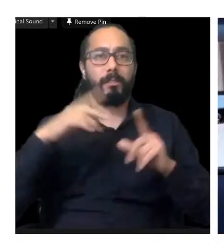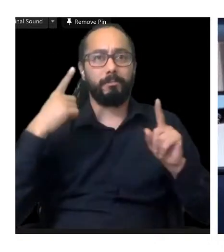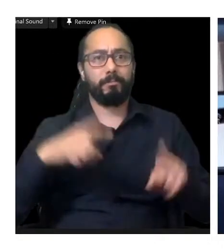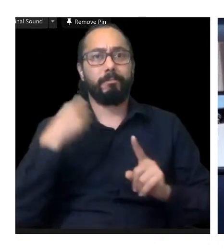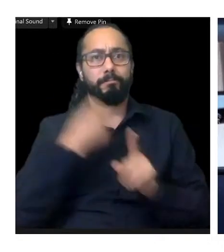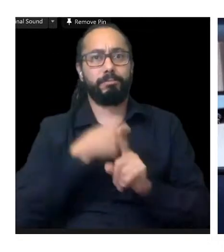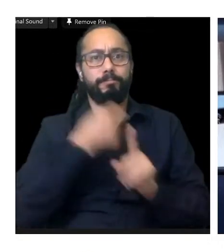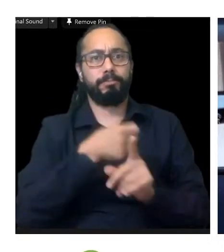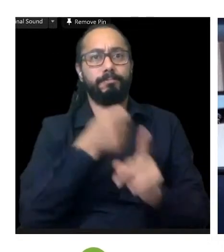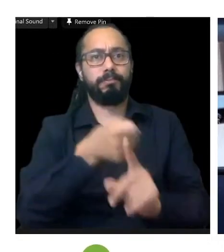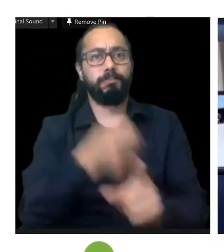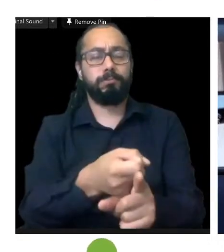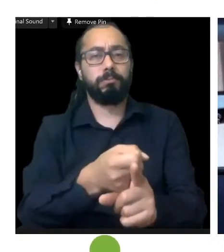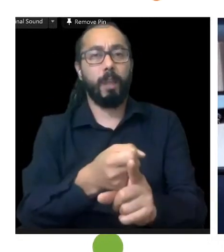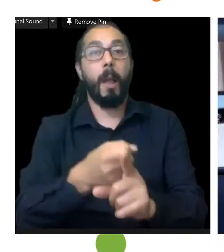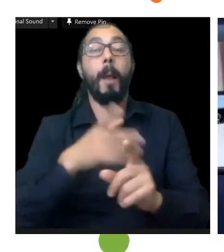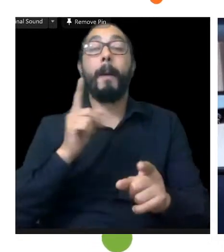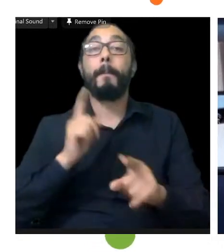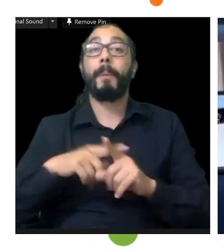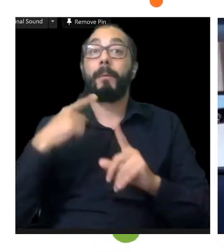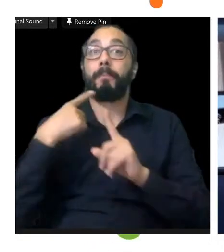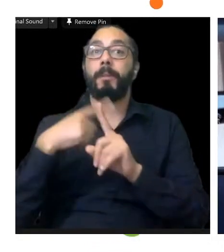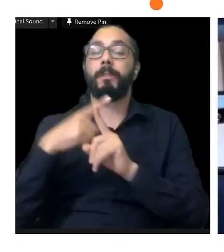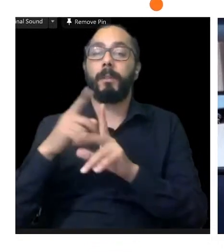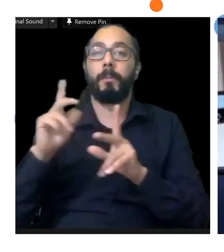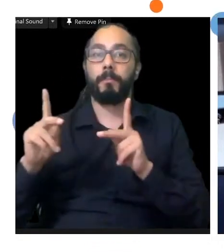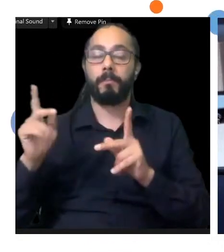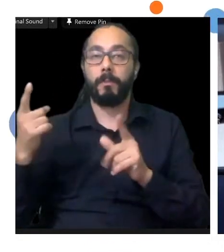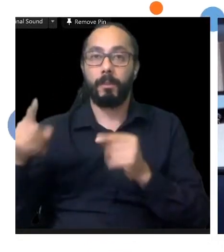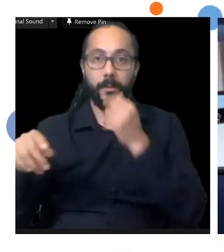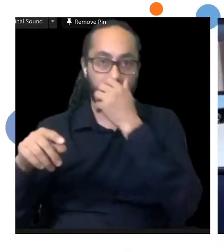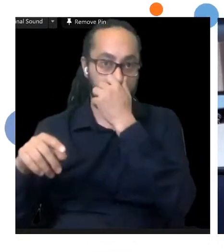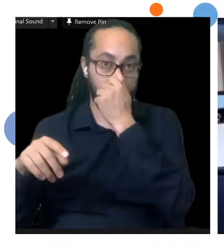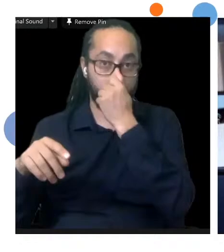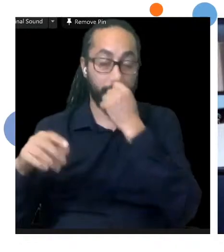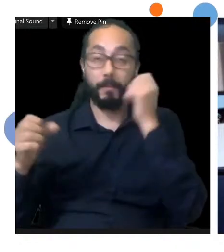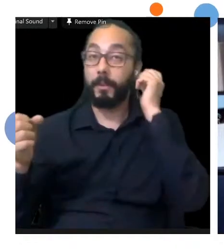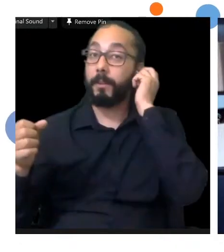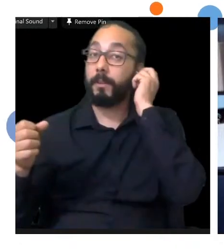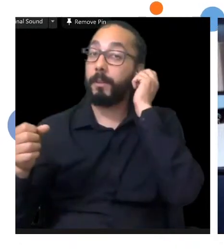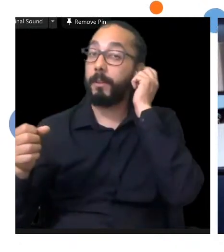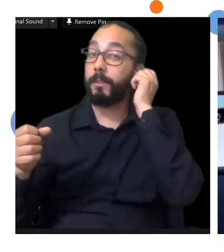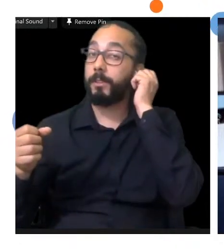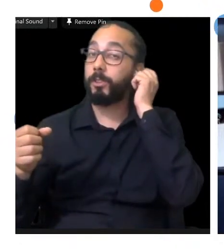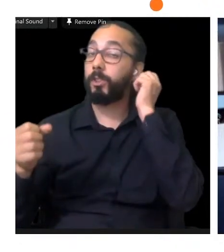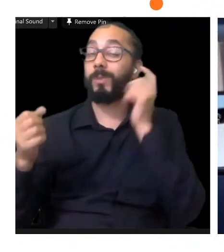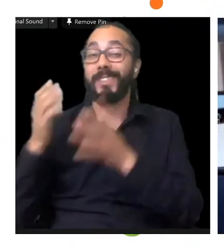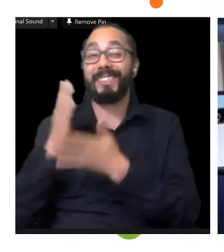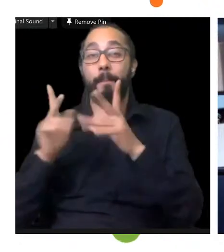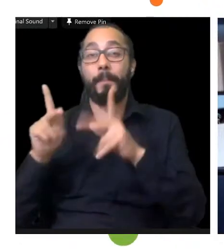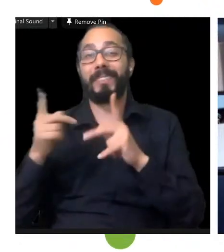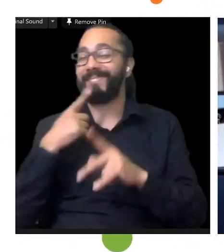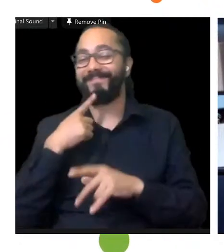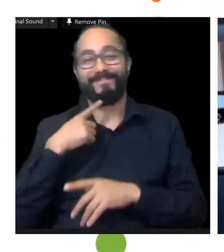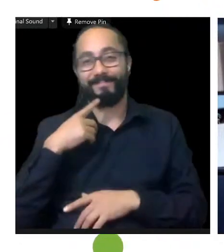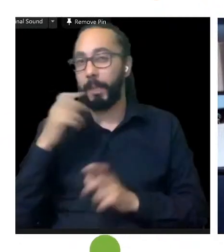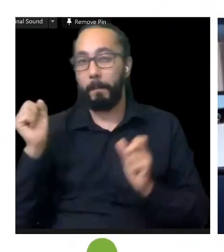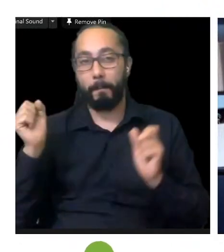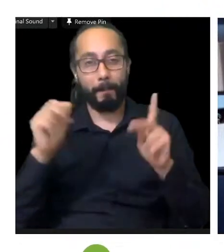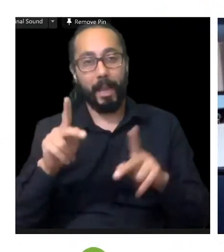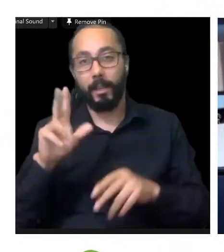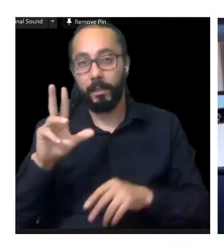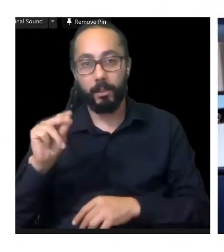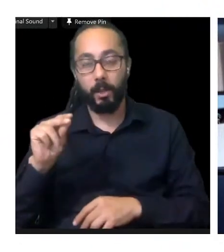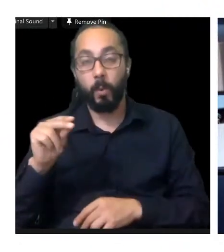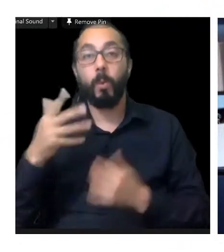is very promising. A very small percentage of folks are saying that they're not going to come back at all. Of course, we don't want that number to register at all,